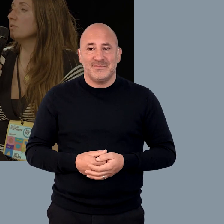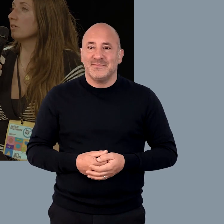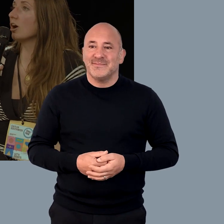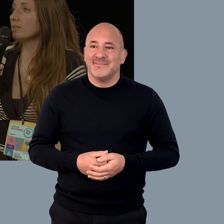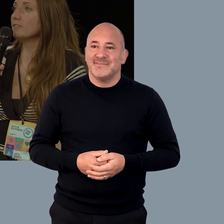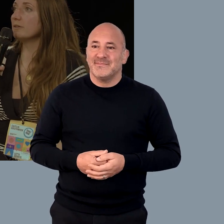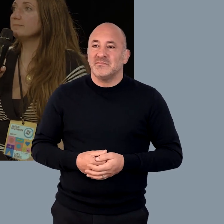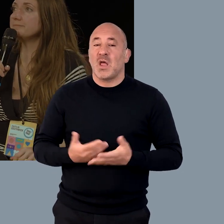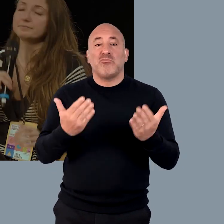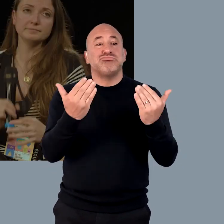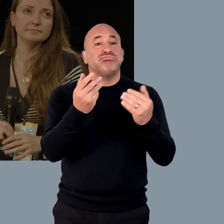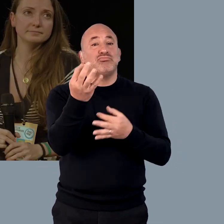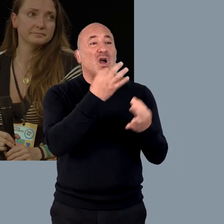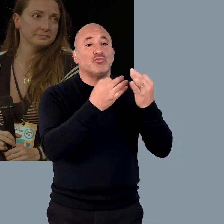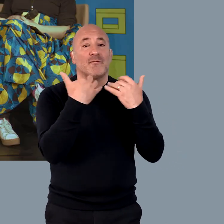grappling with your carbon footprint.